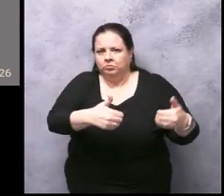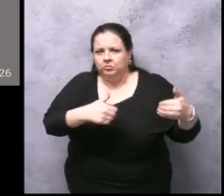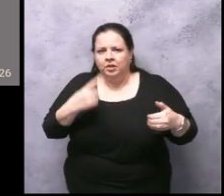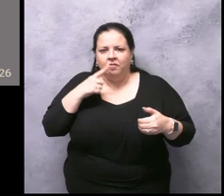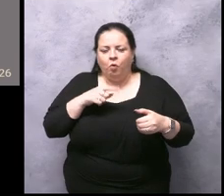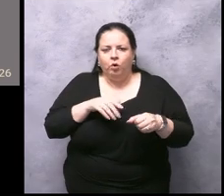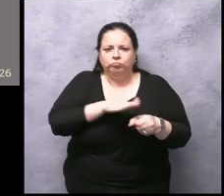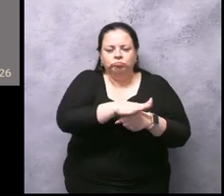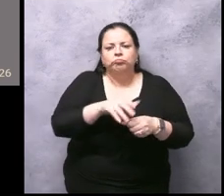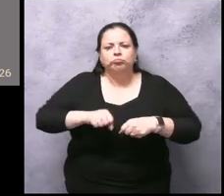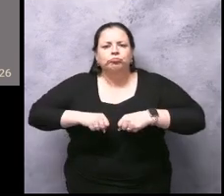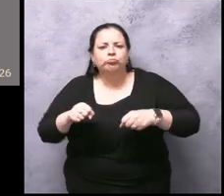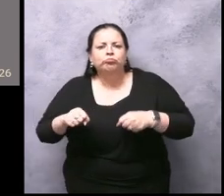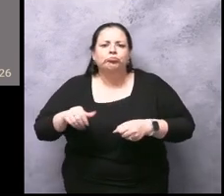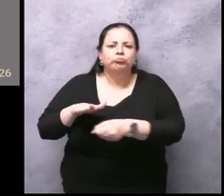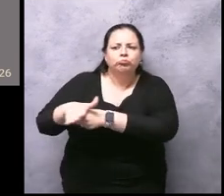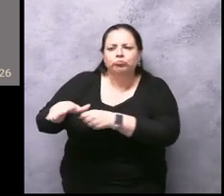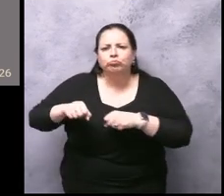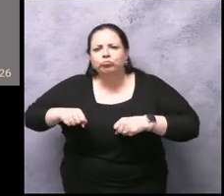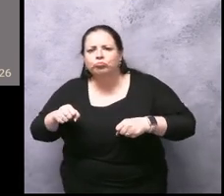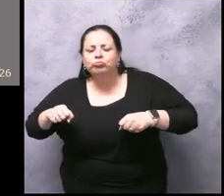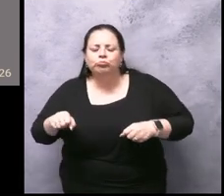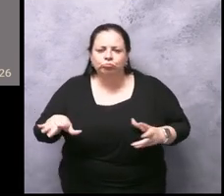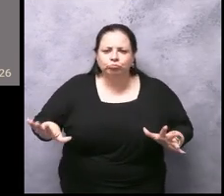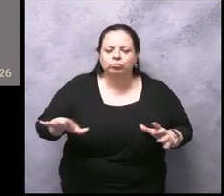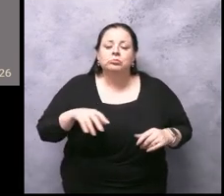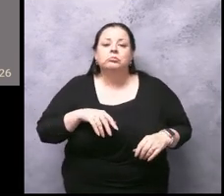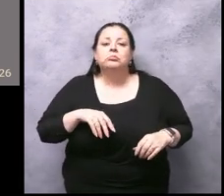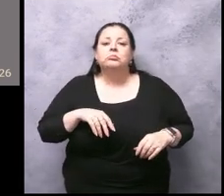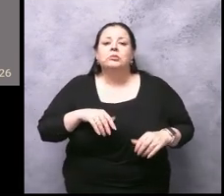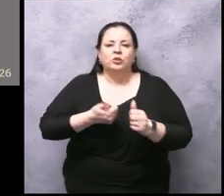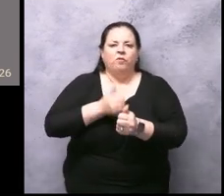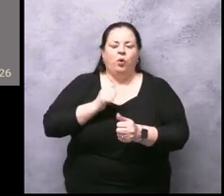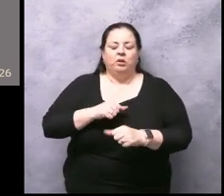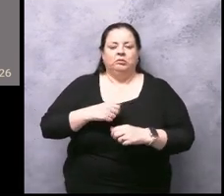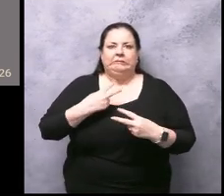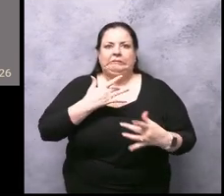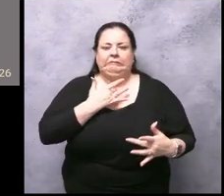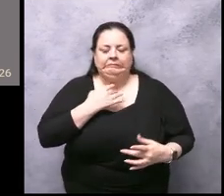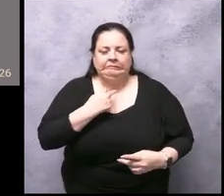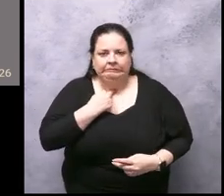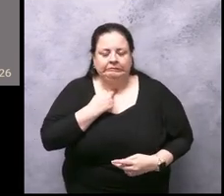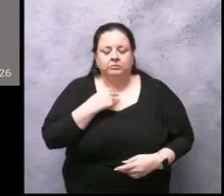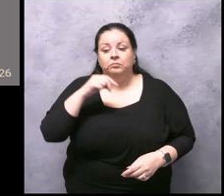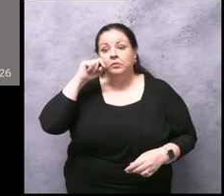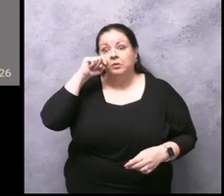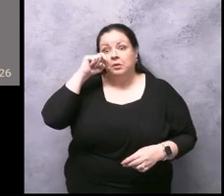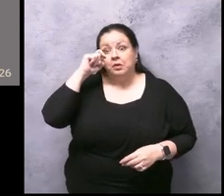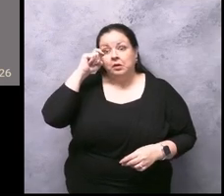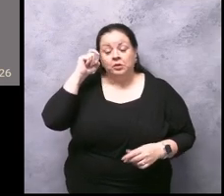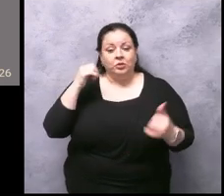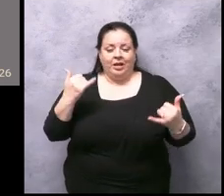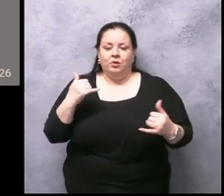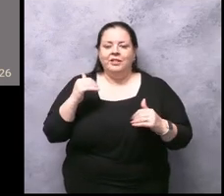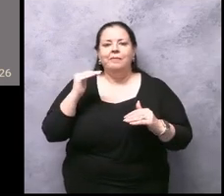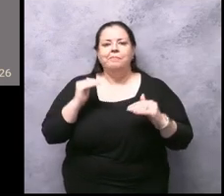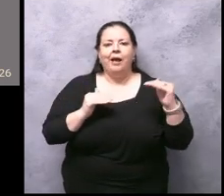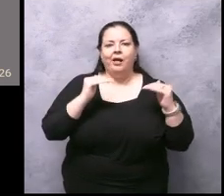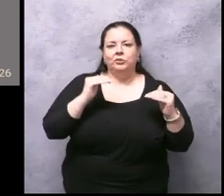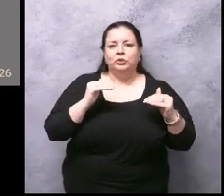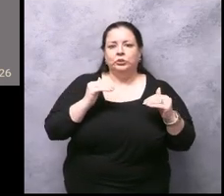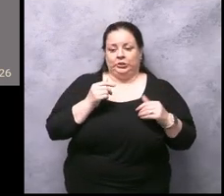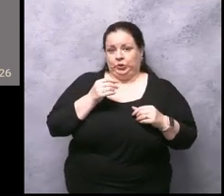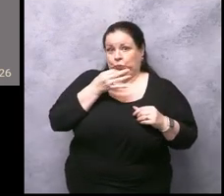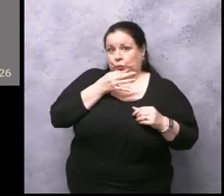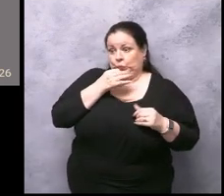crisis state. So the recent rezoning at the high school level has balanced the short-term and the